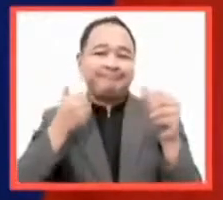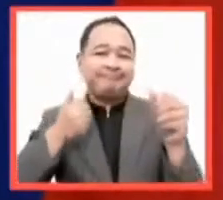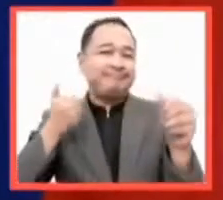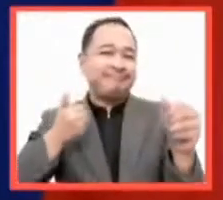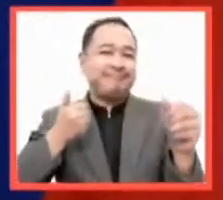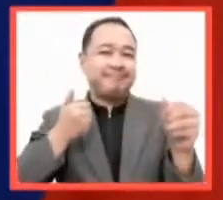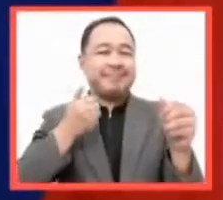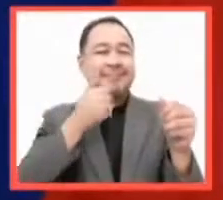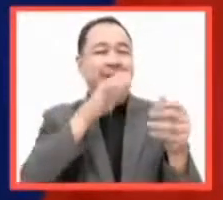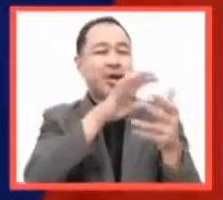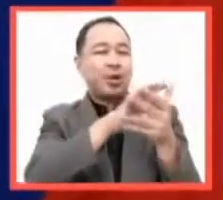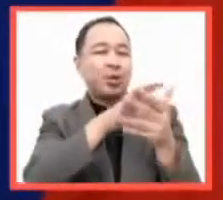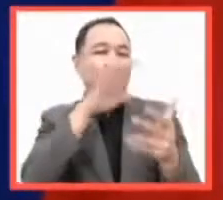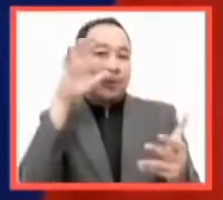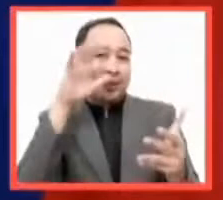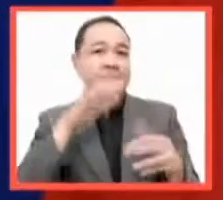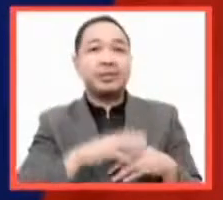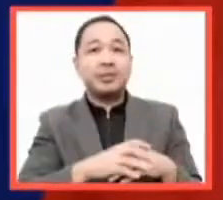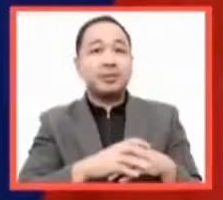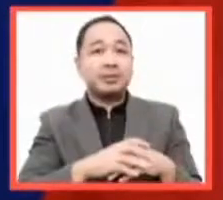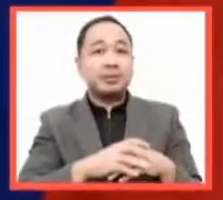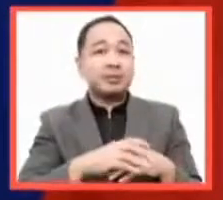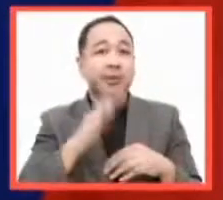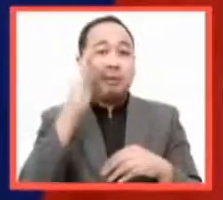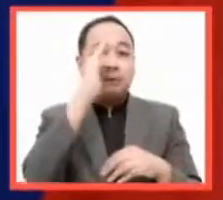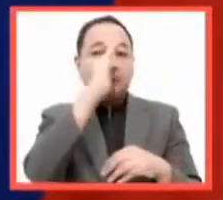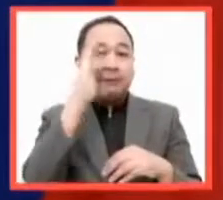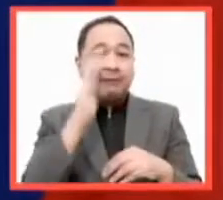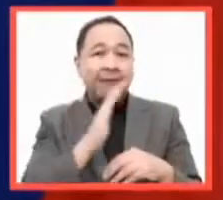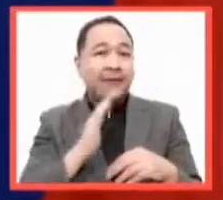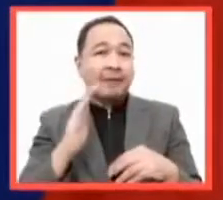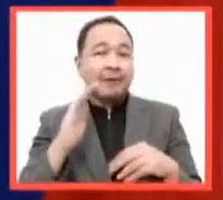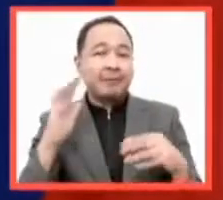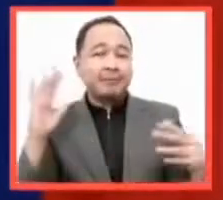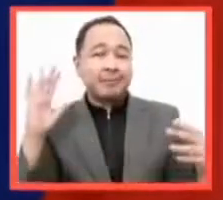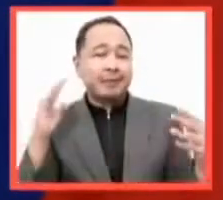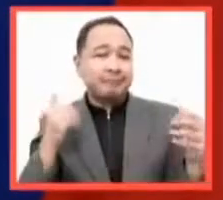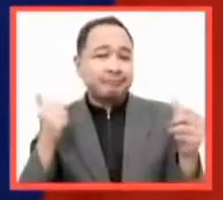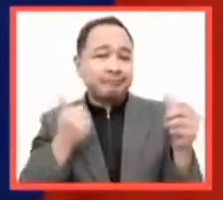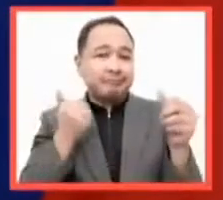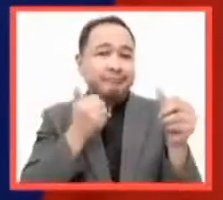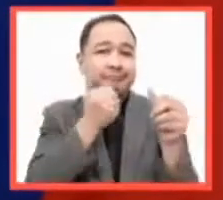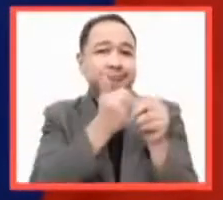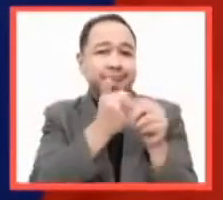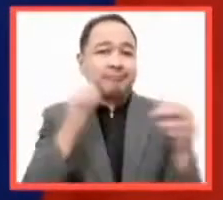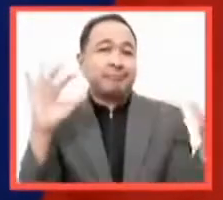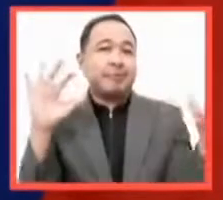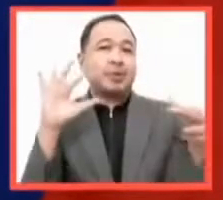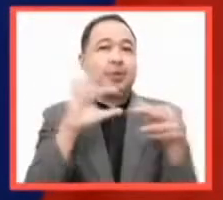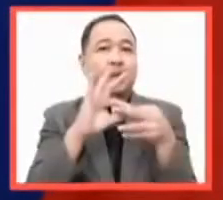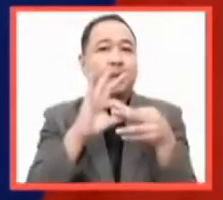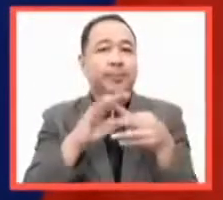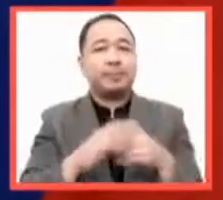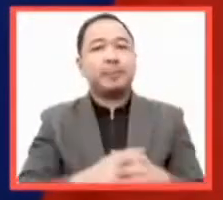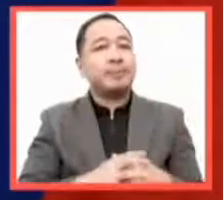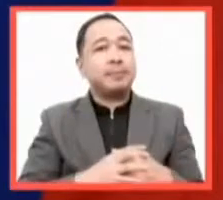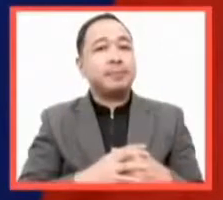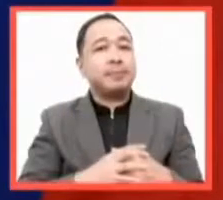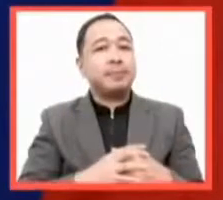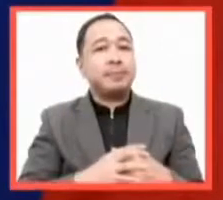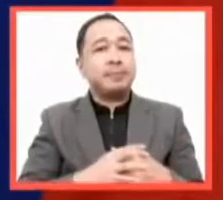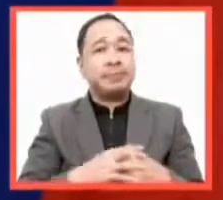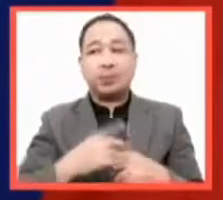hope or chance of ever succeeding in closing the gap. We